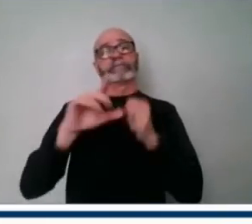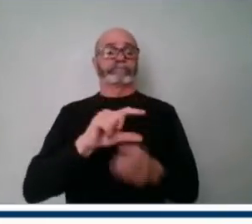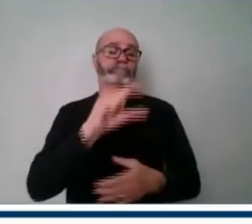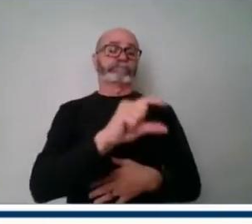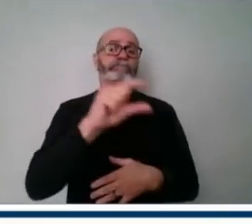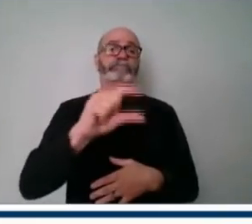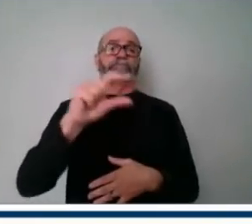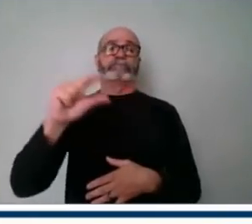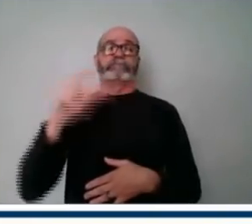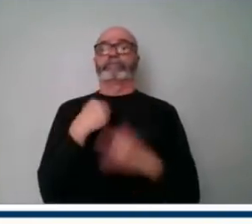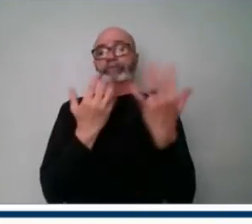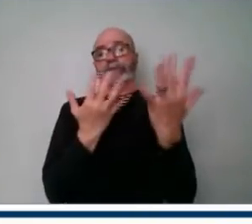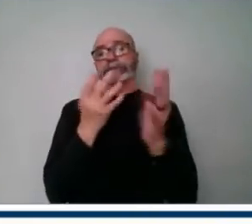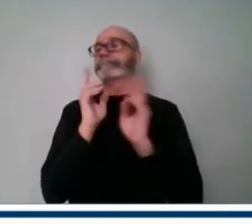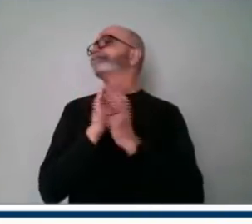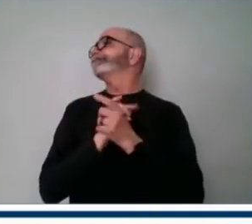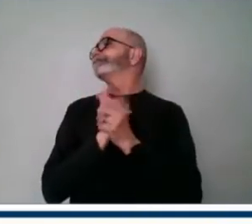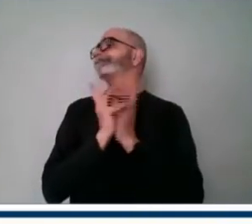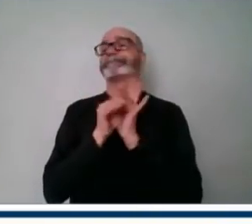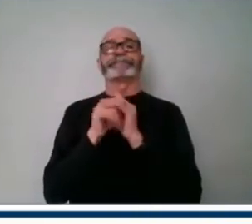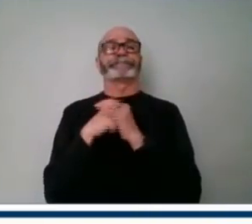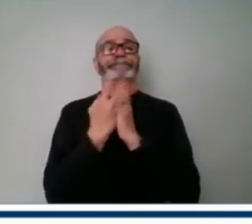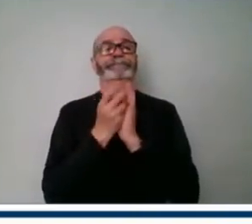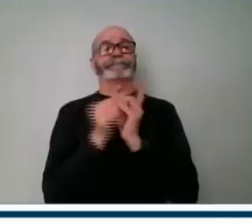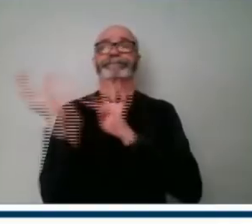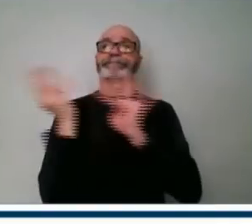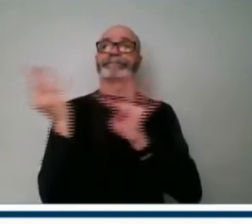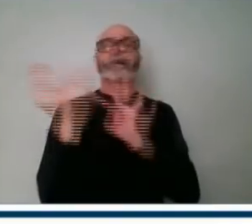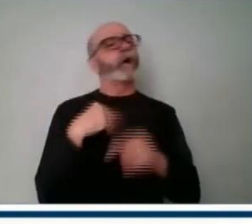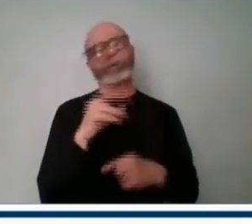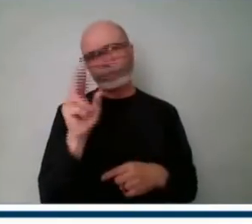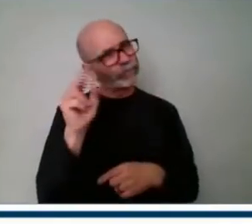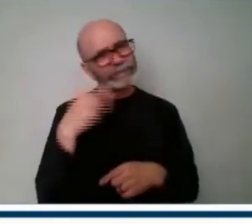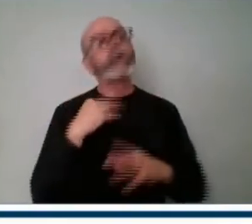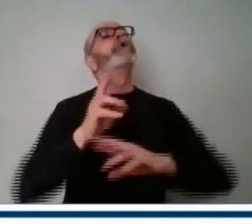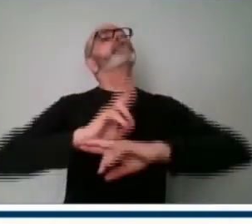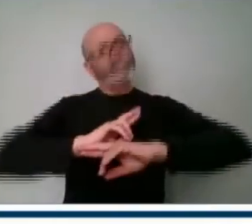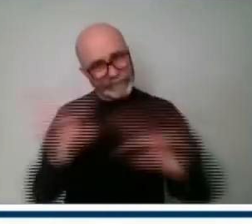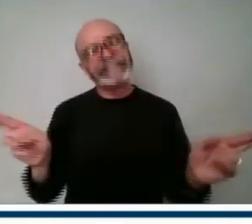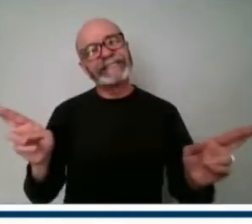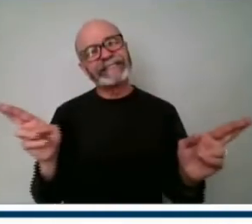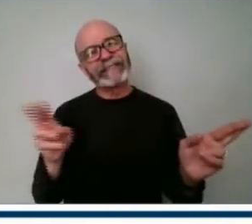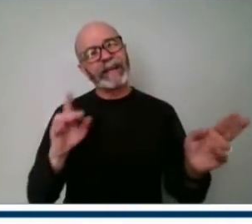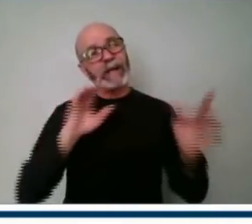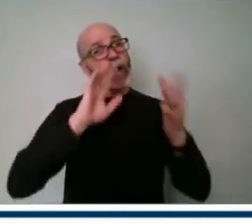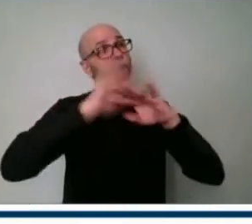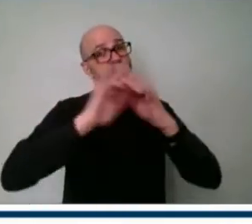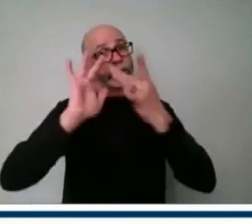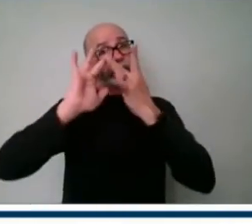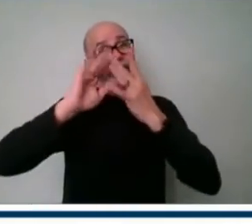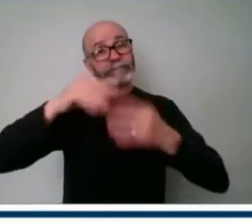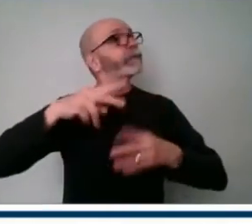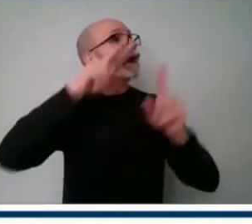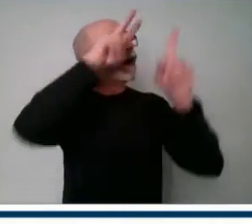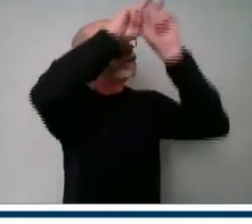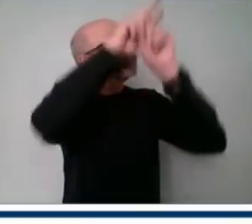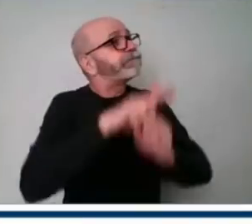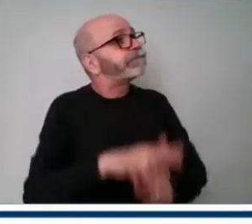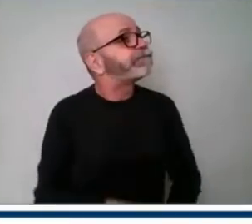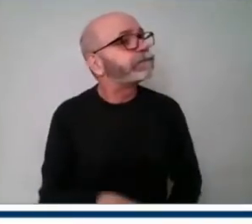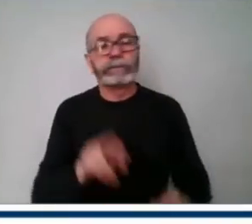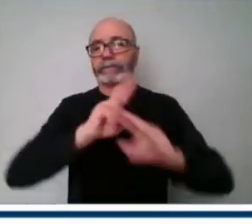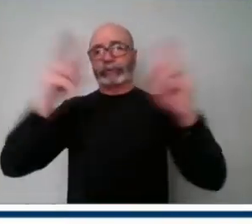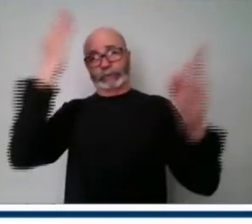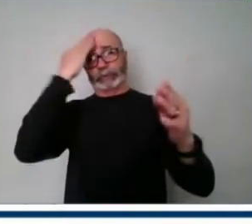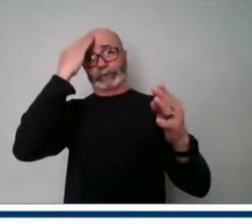effective today and get more people online booking the clinics these are for the AstraZeneca clinics. Victoria, do you have